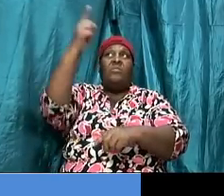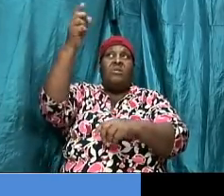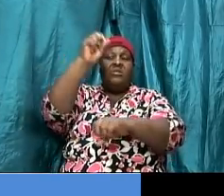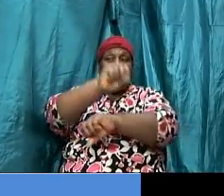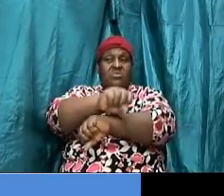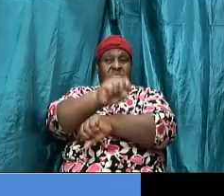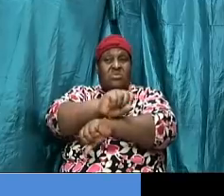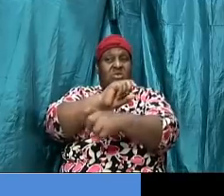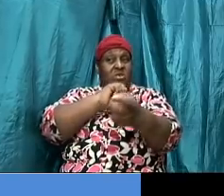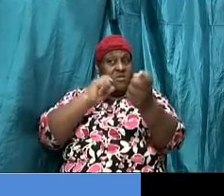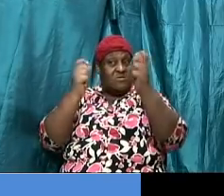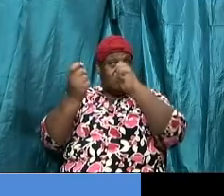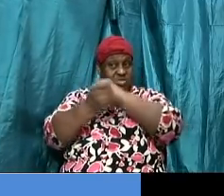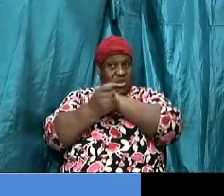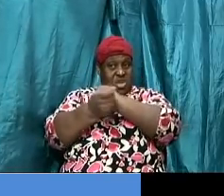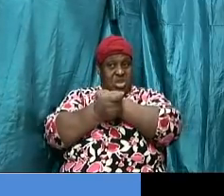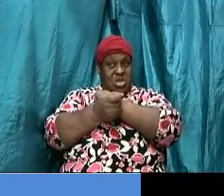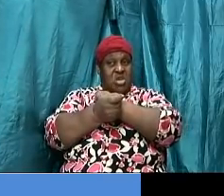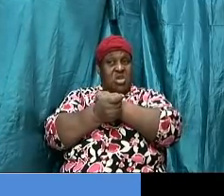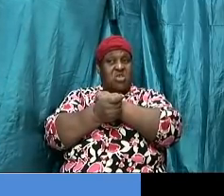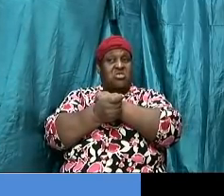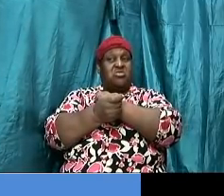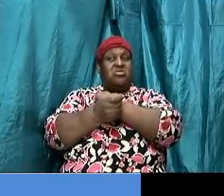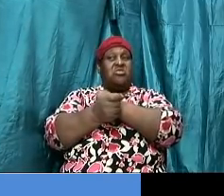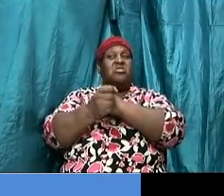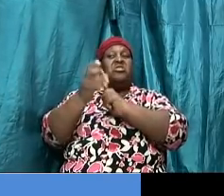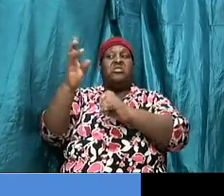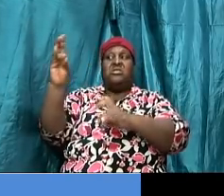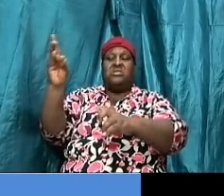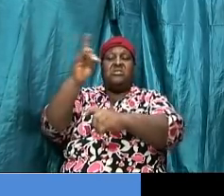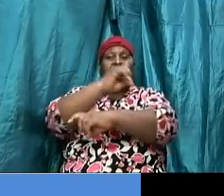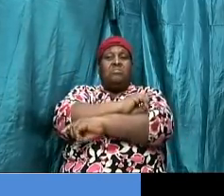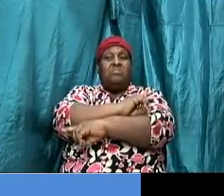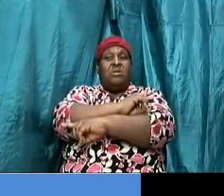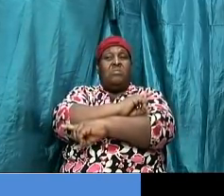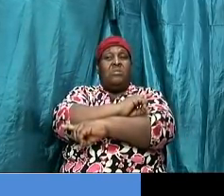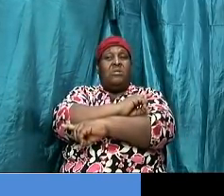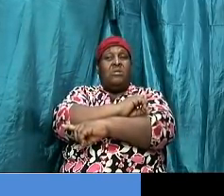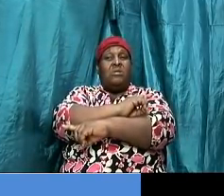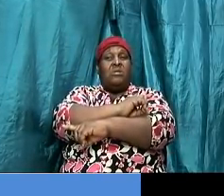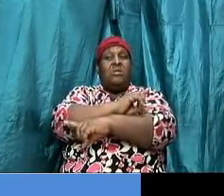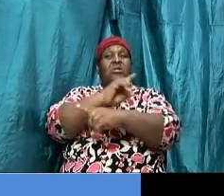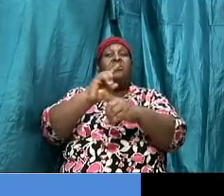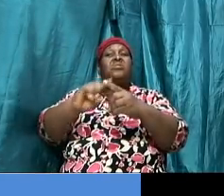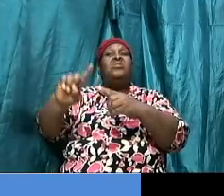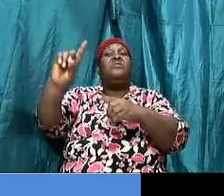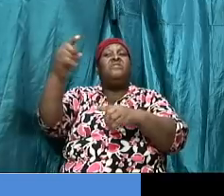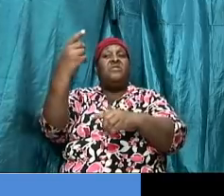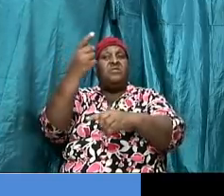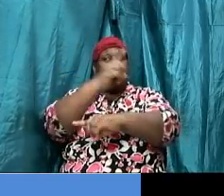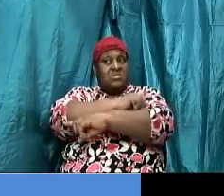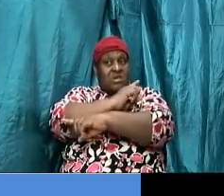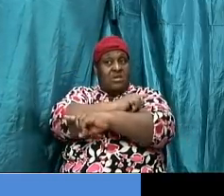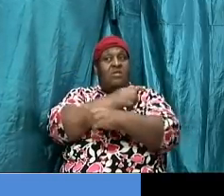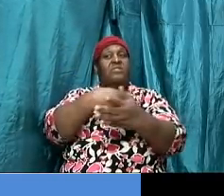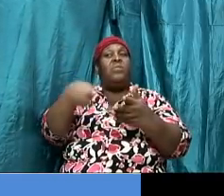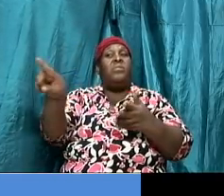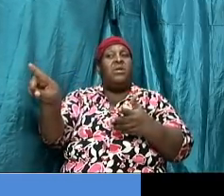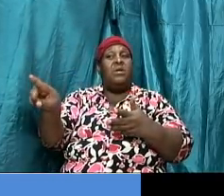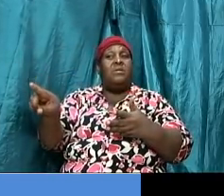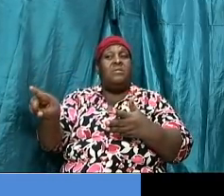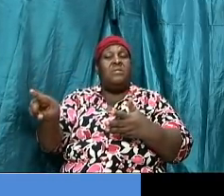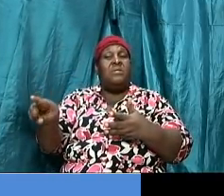changed the Sabbath to the first day of the week. Now, while it is plausible, and I've heard